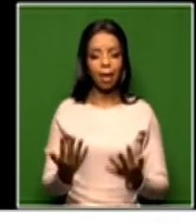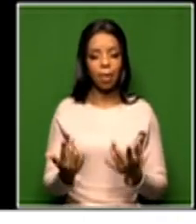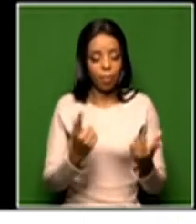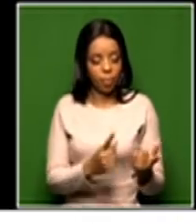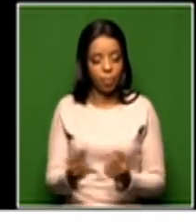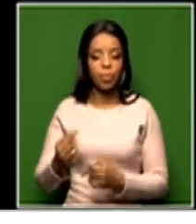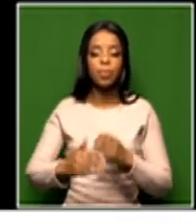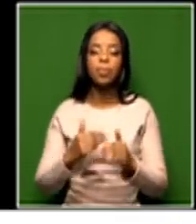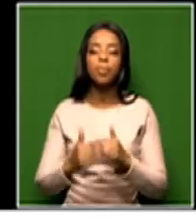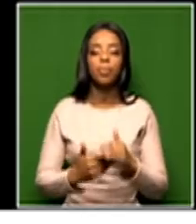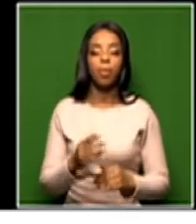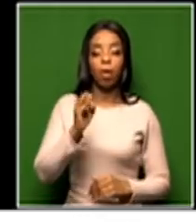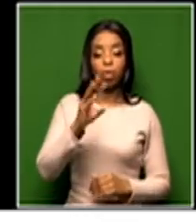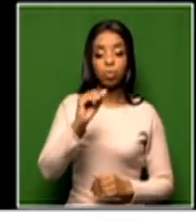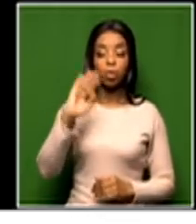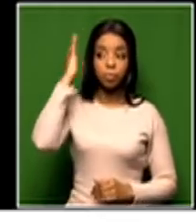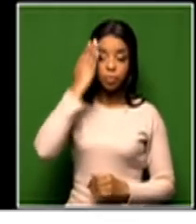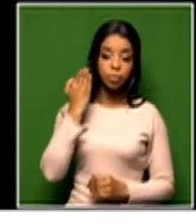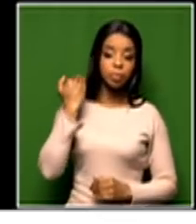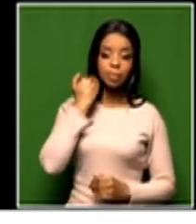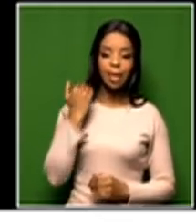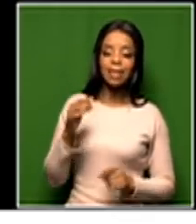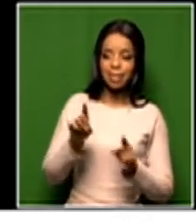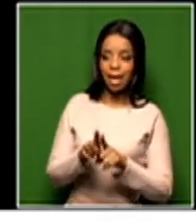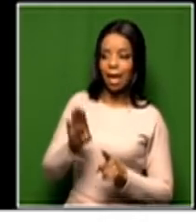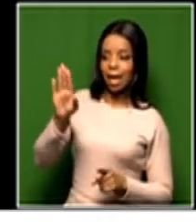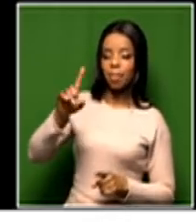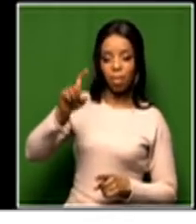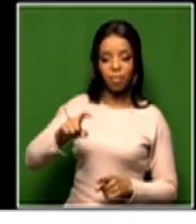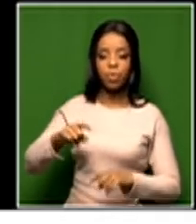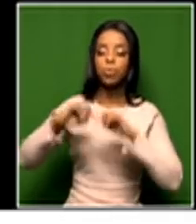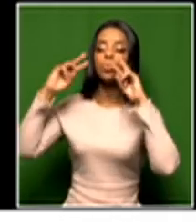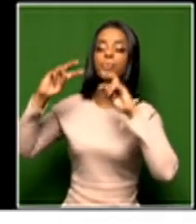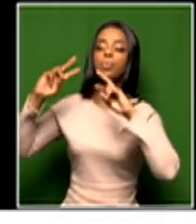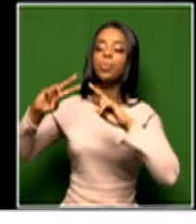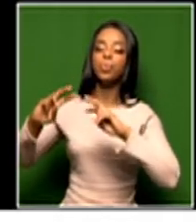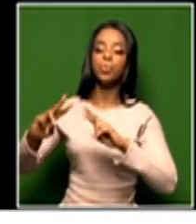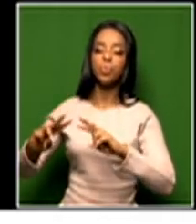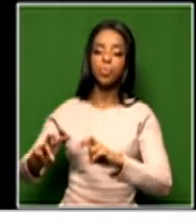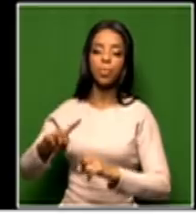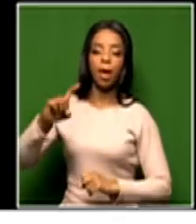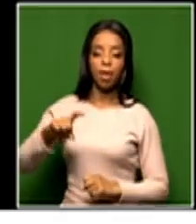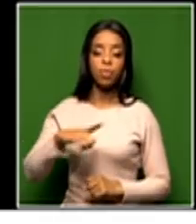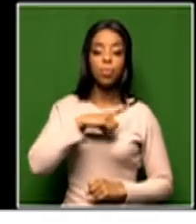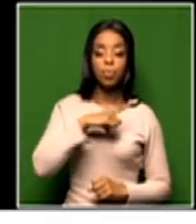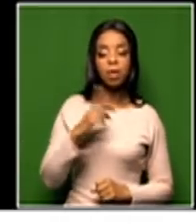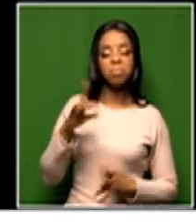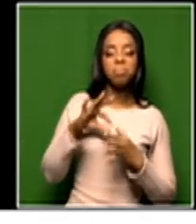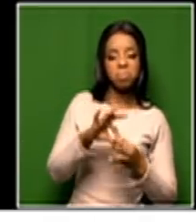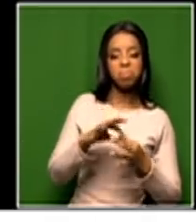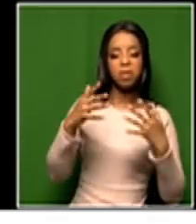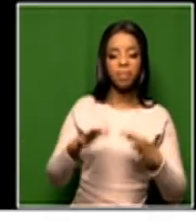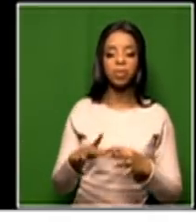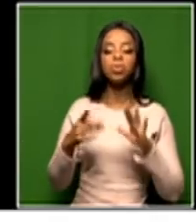done. So she will also have to be investigated, and she has committed to cooperate with the